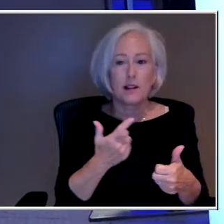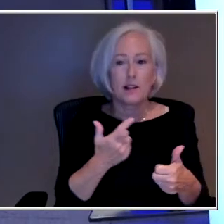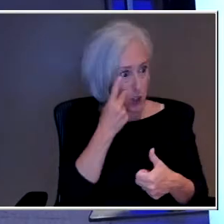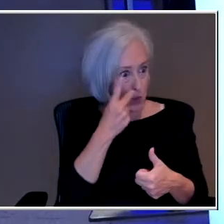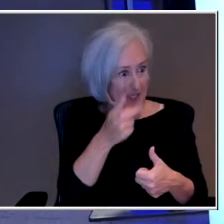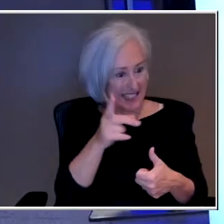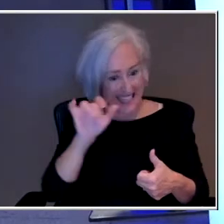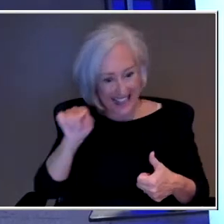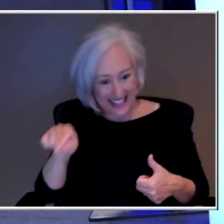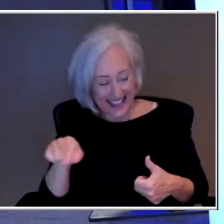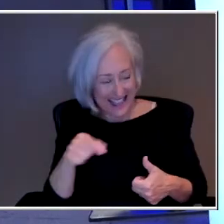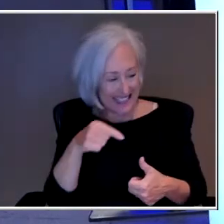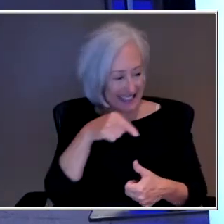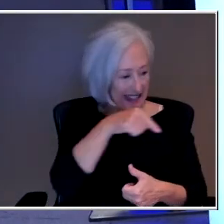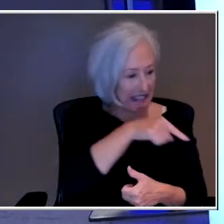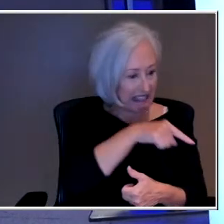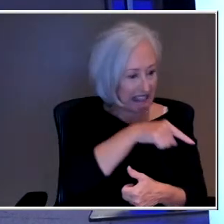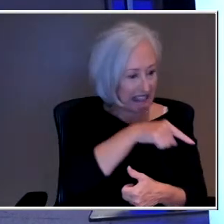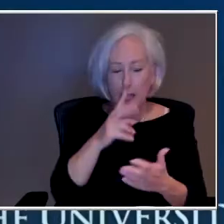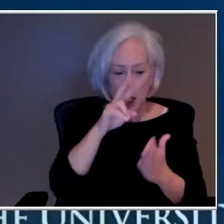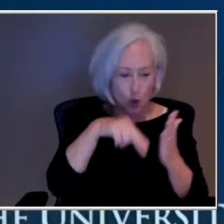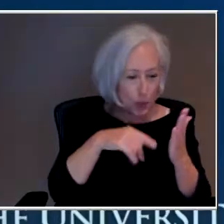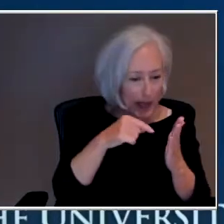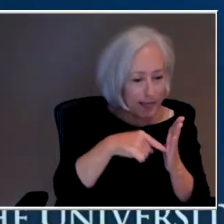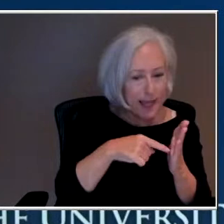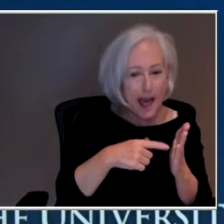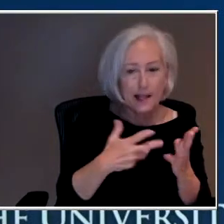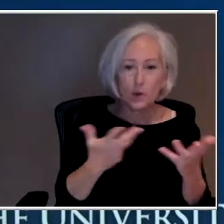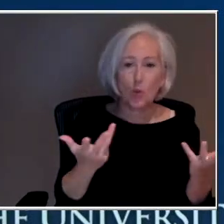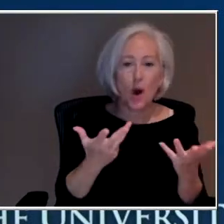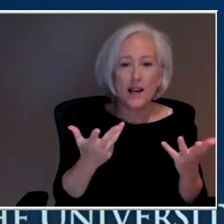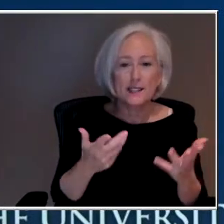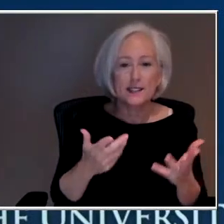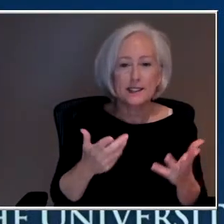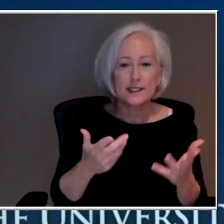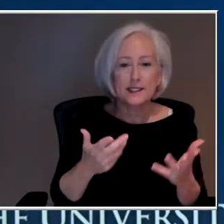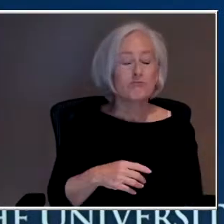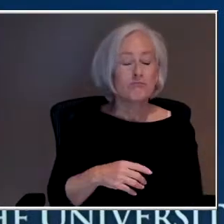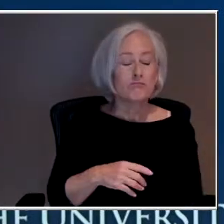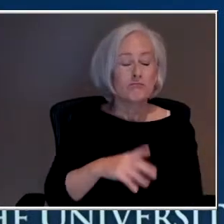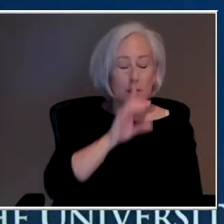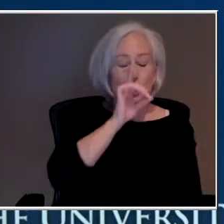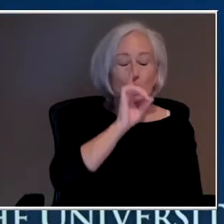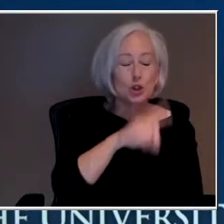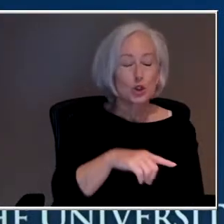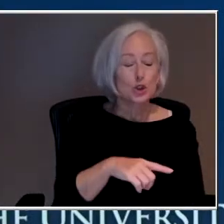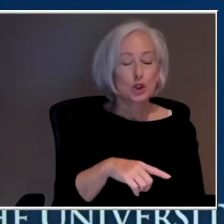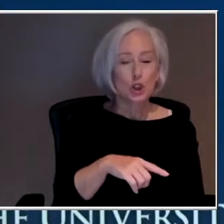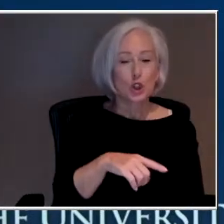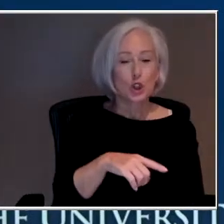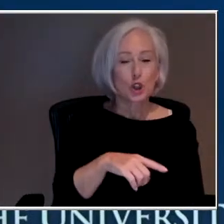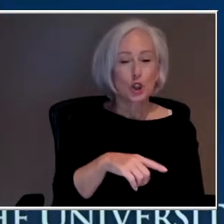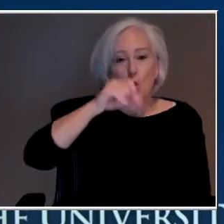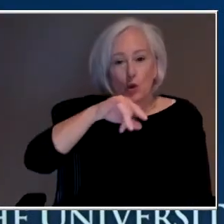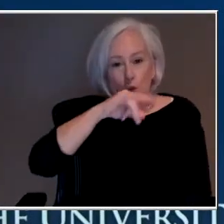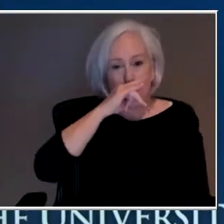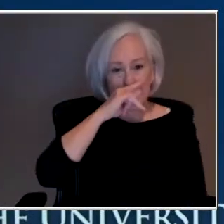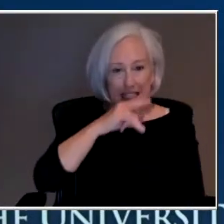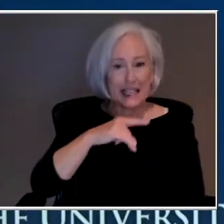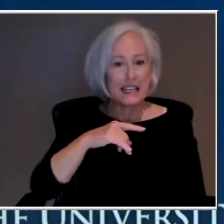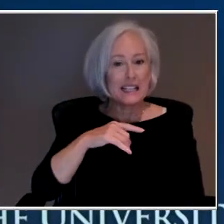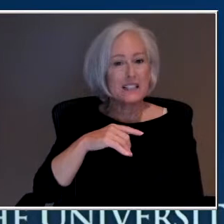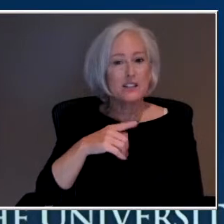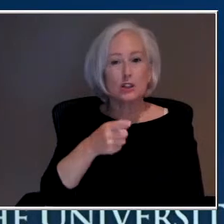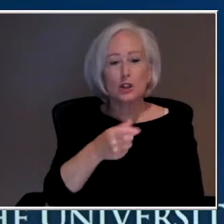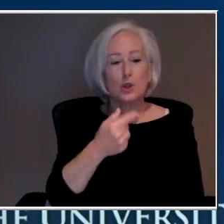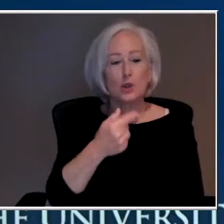you read this? Is there anything to kind of just an on-the-spot test? Yeah, just opening the discussion. And those older kids at the dinner table, just asking them, a lot of them when they come in to